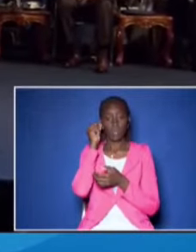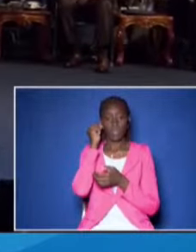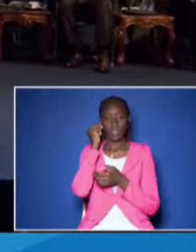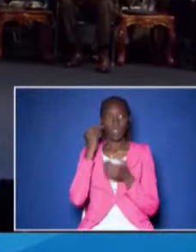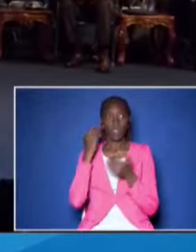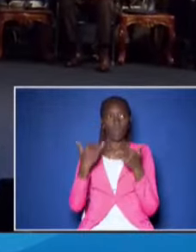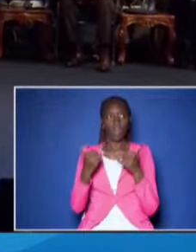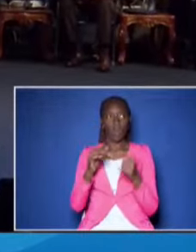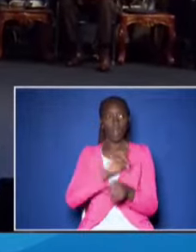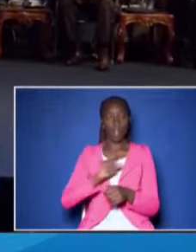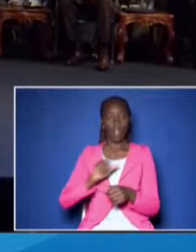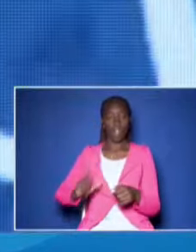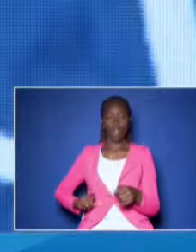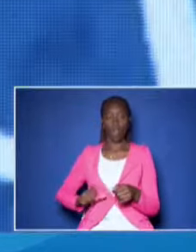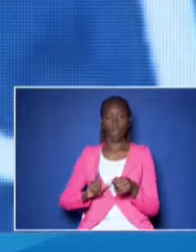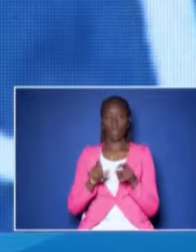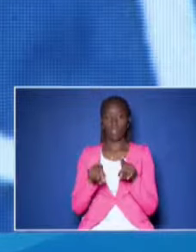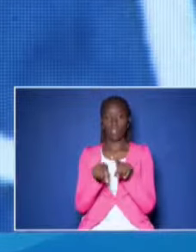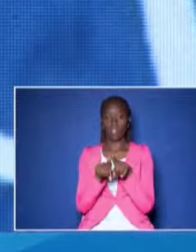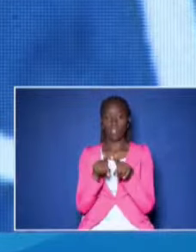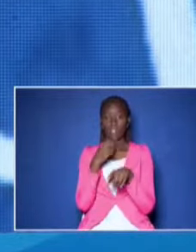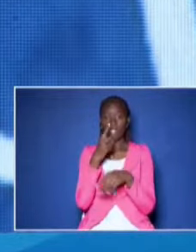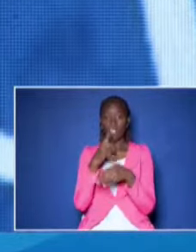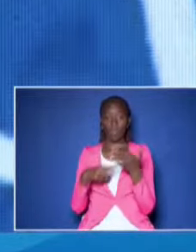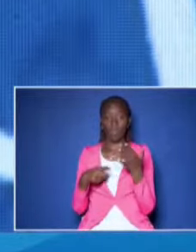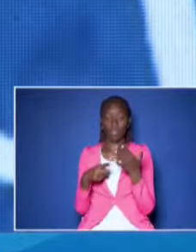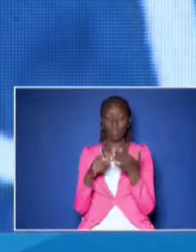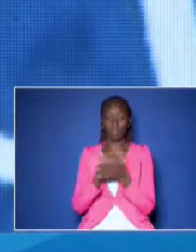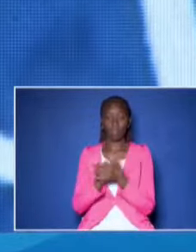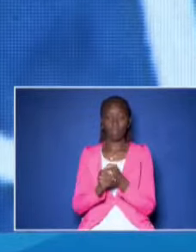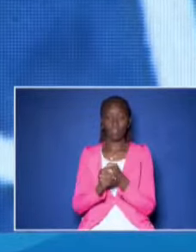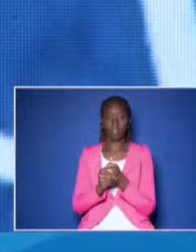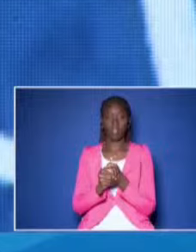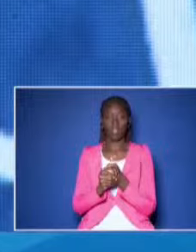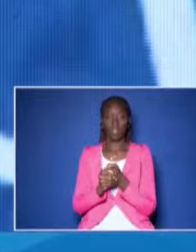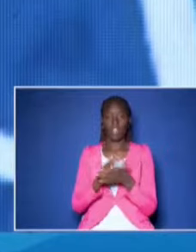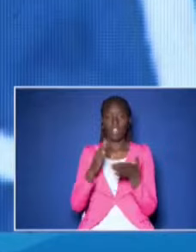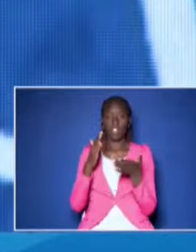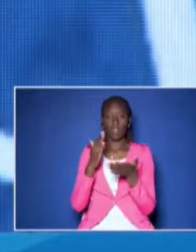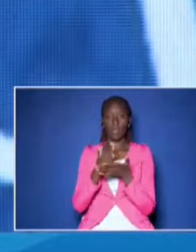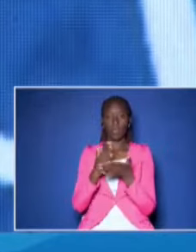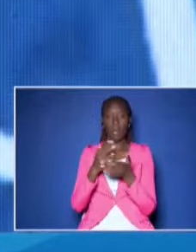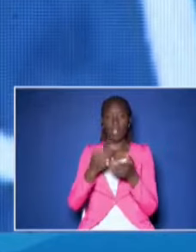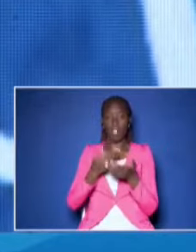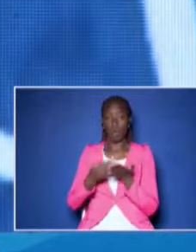Lord's word in breathed by the Holy